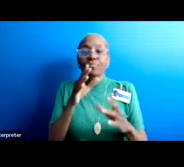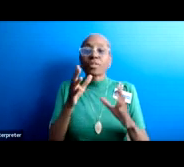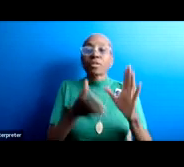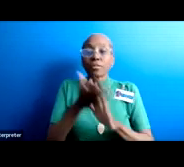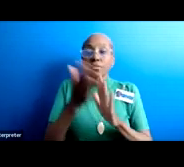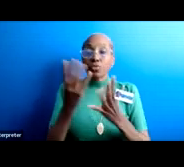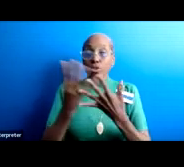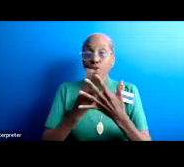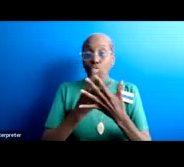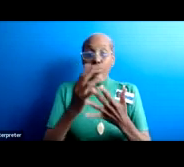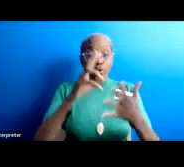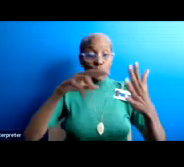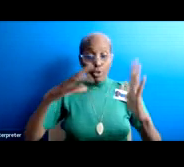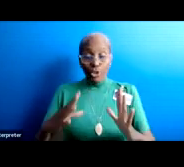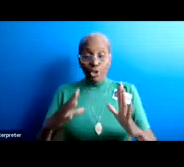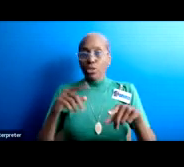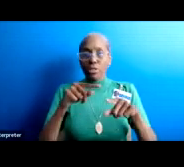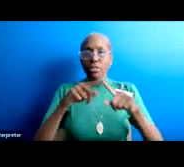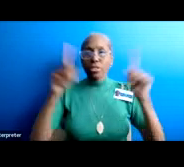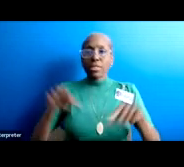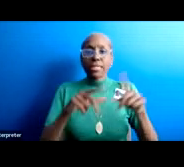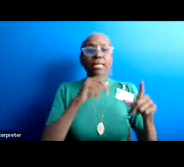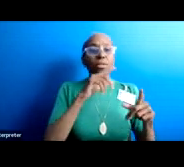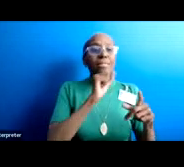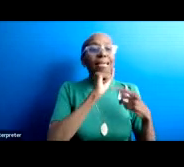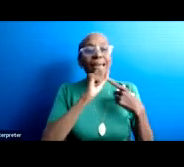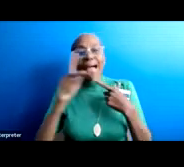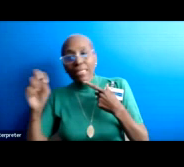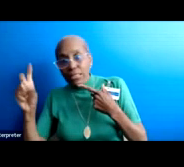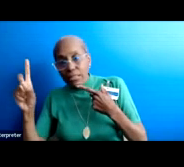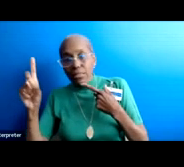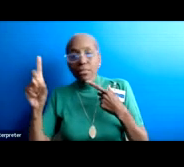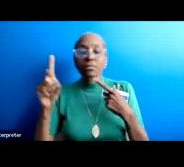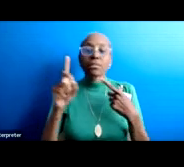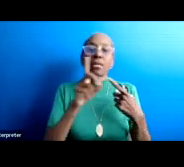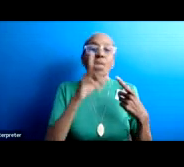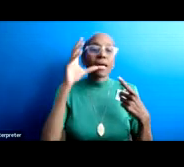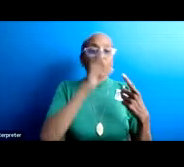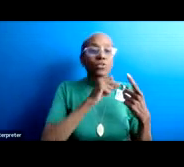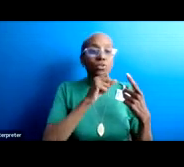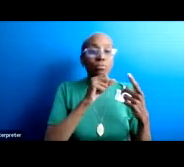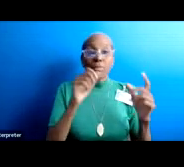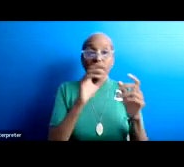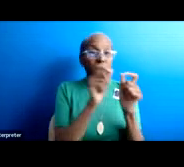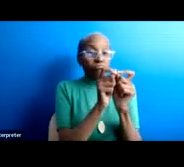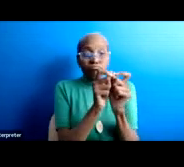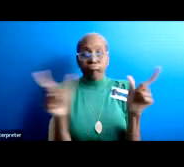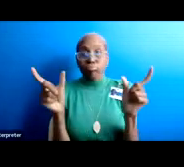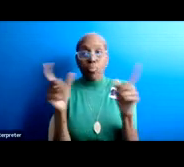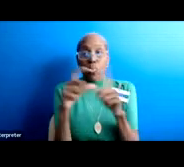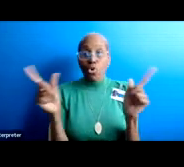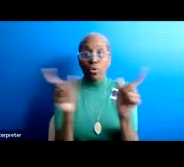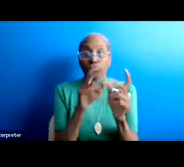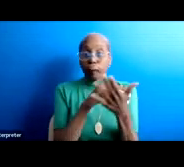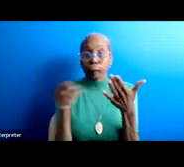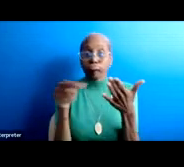through a screen reader, it's going to pronounce it asked, because it thinks that that's just all one word, right? So